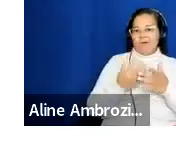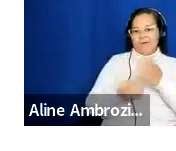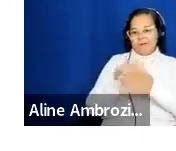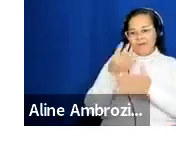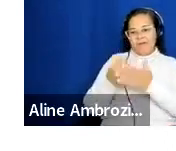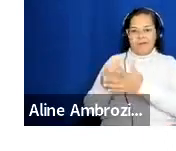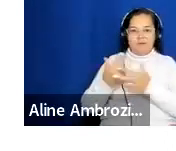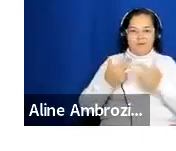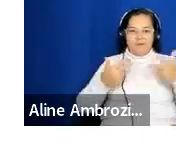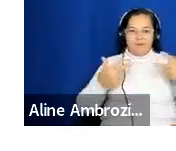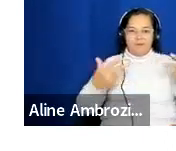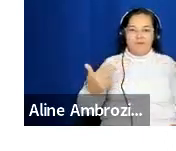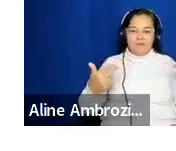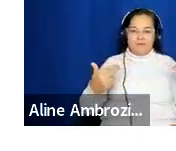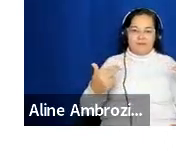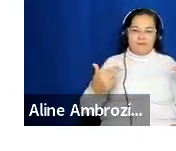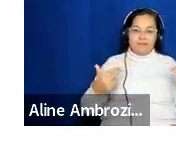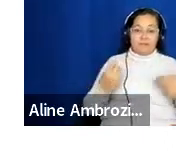1840s,